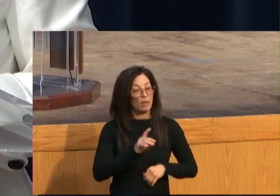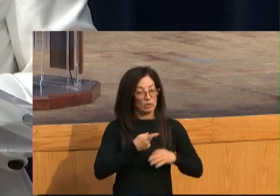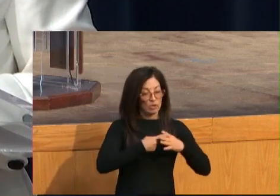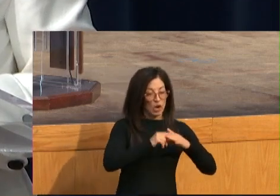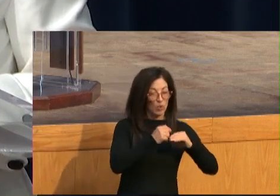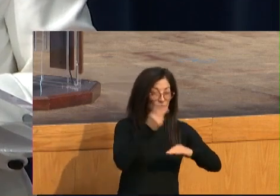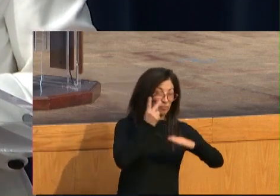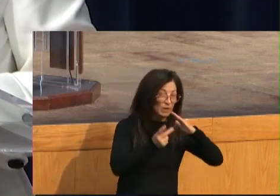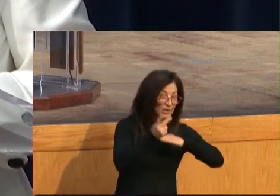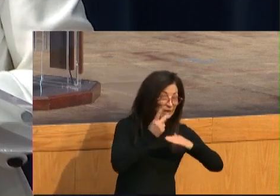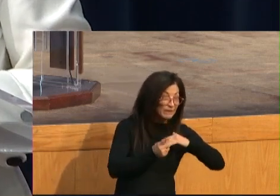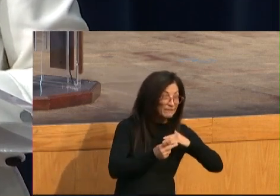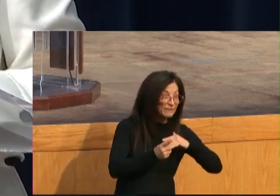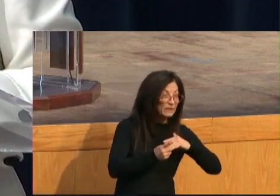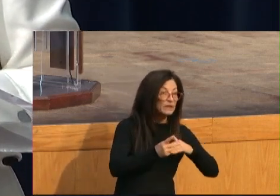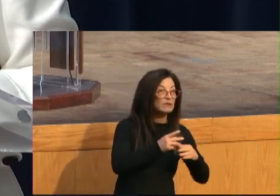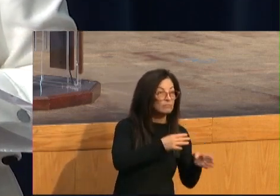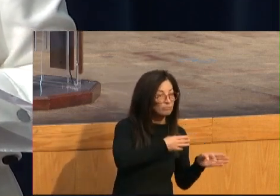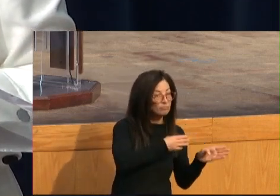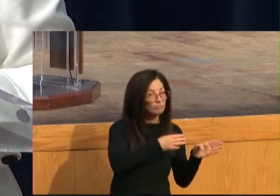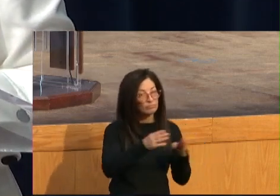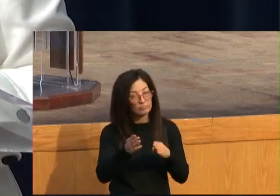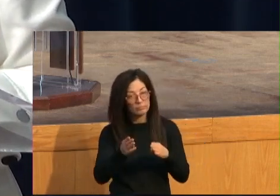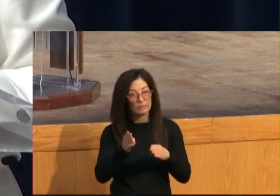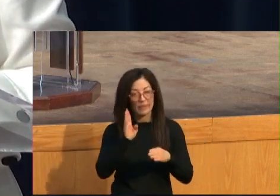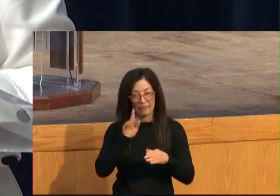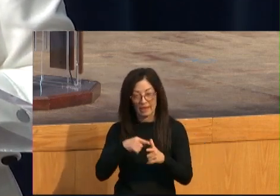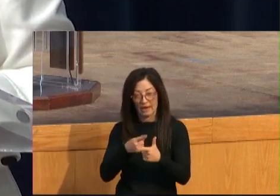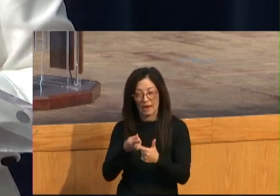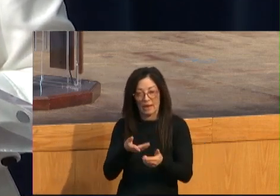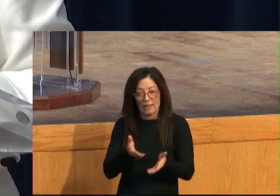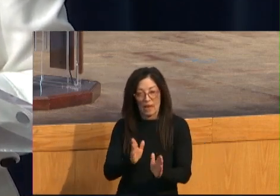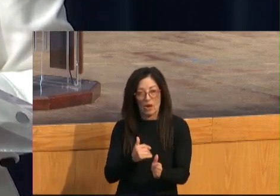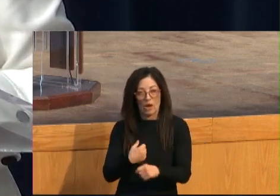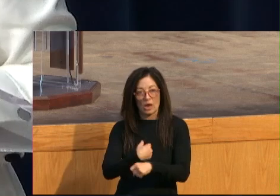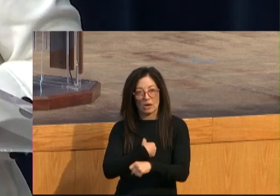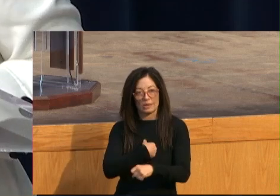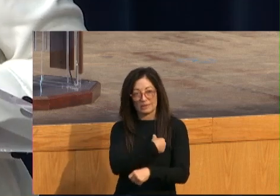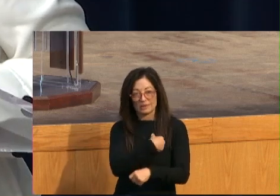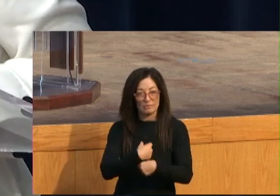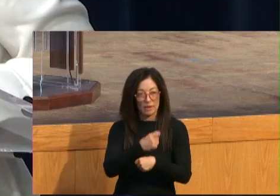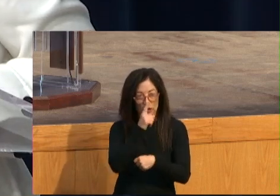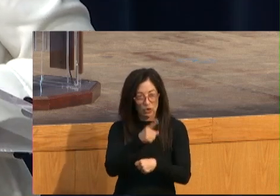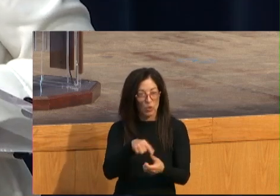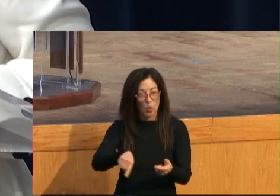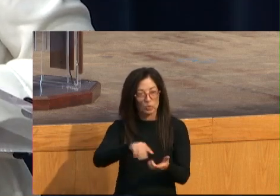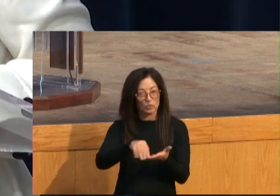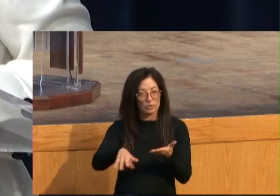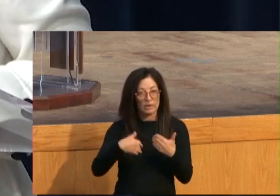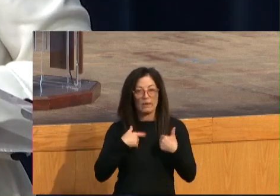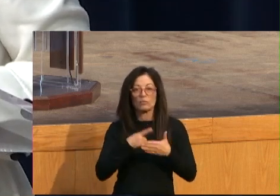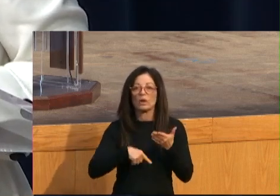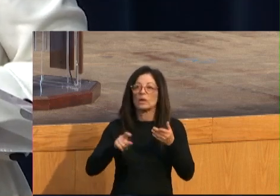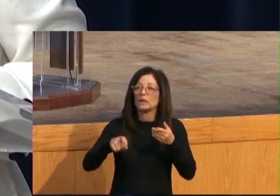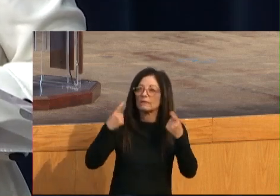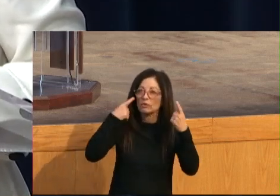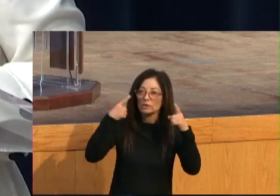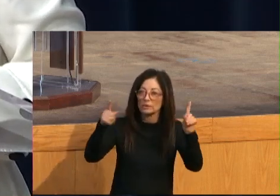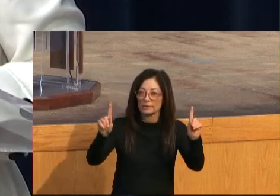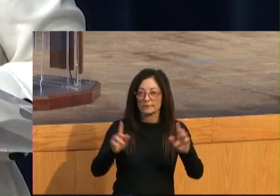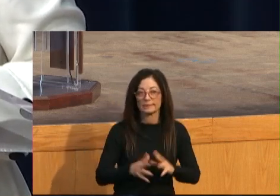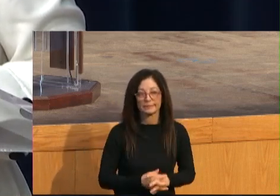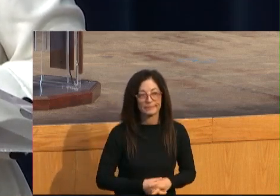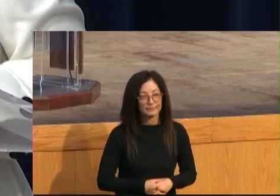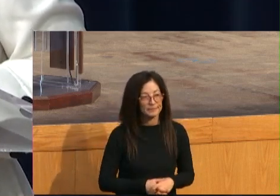state, and it will allow us to ensure that they have what they need to succeed.